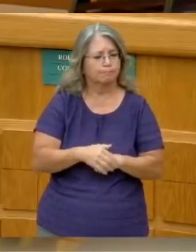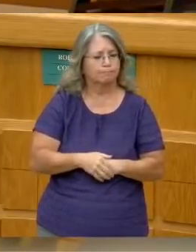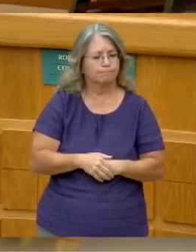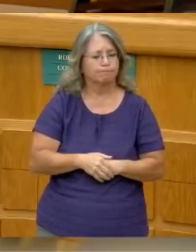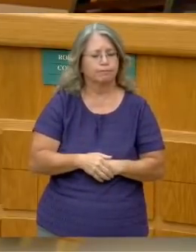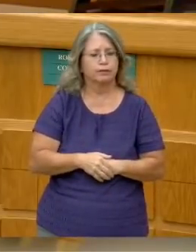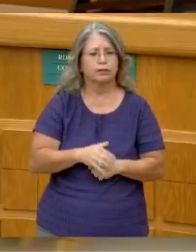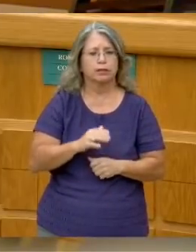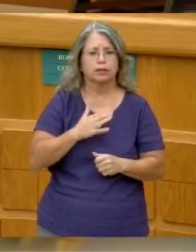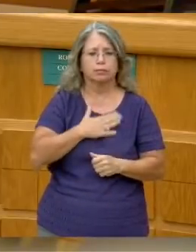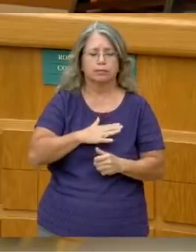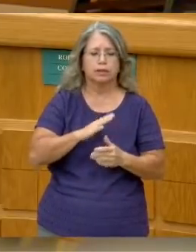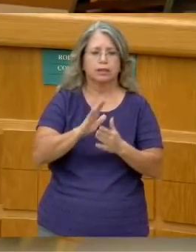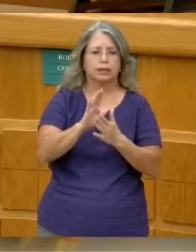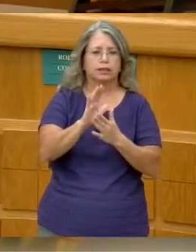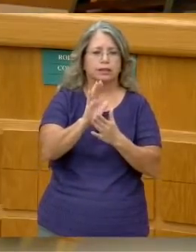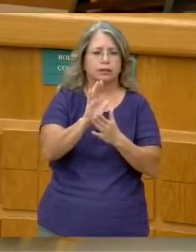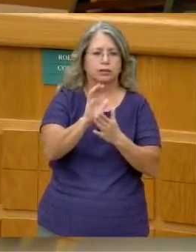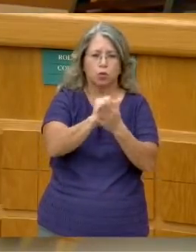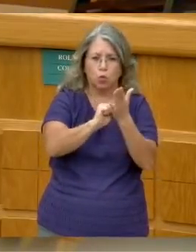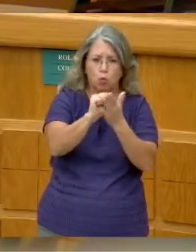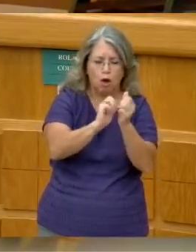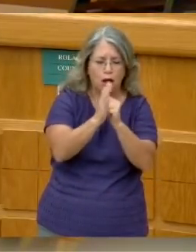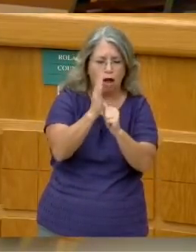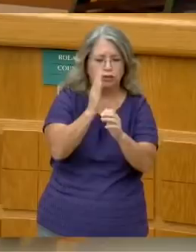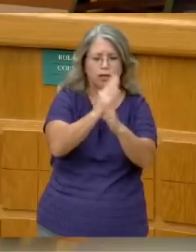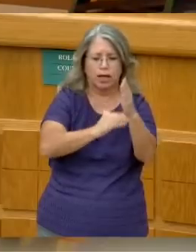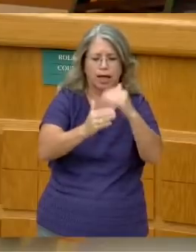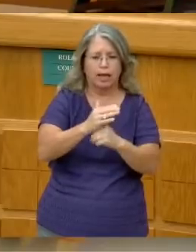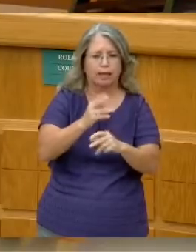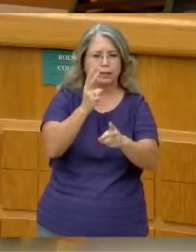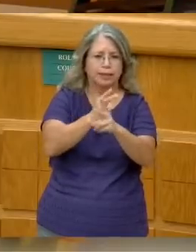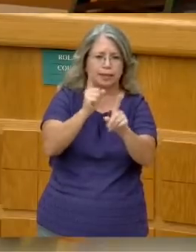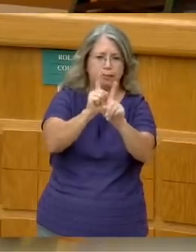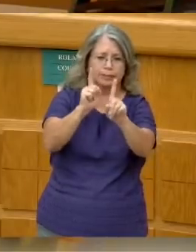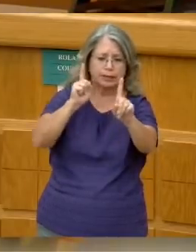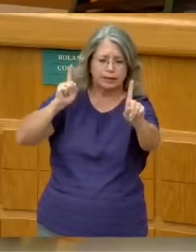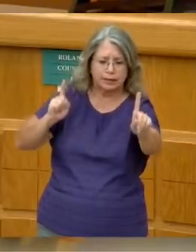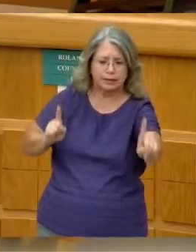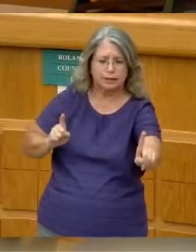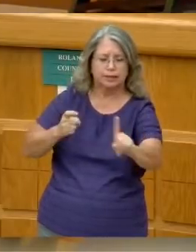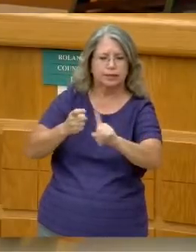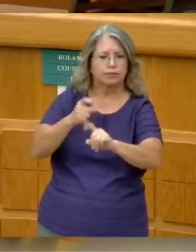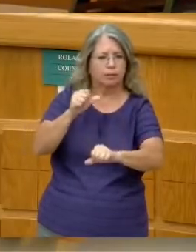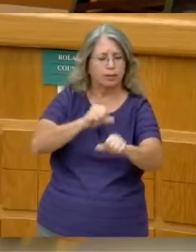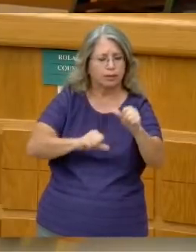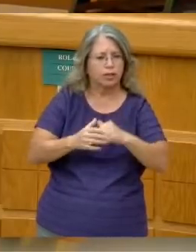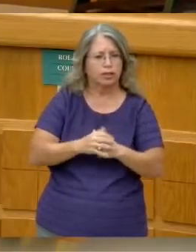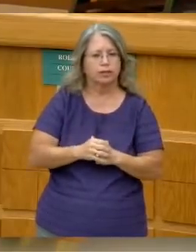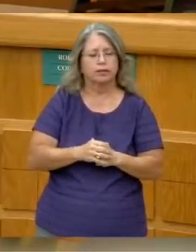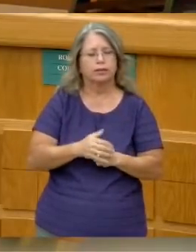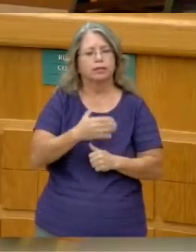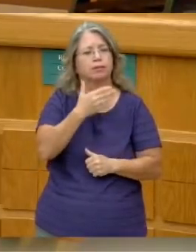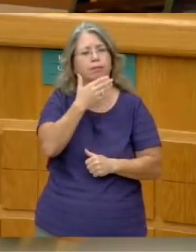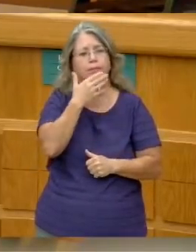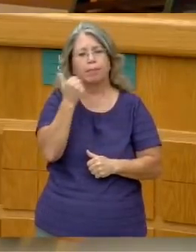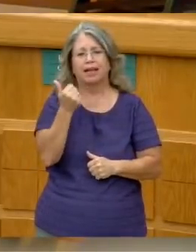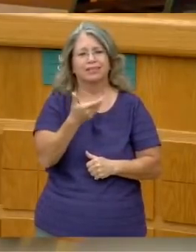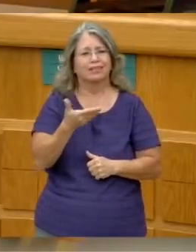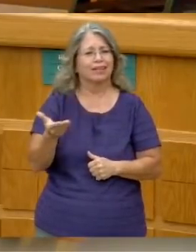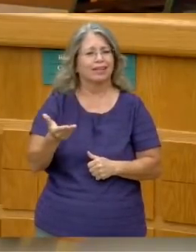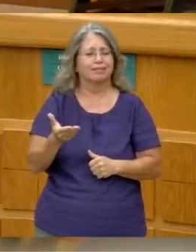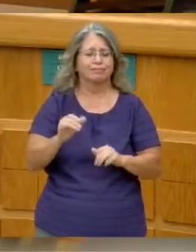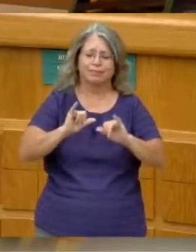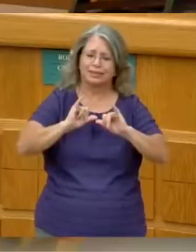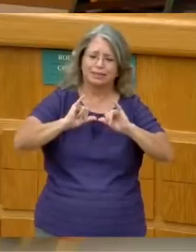Wash your hands, social distance from each other, and better yet, just